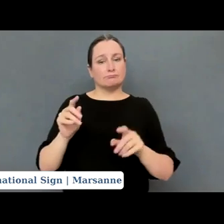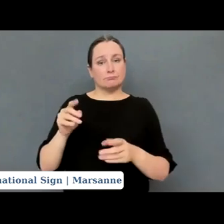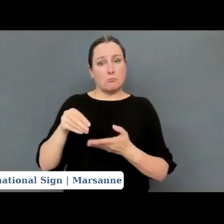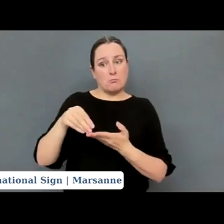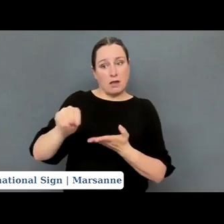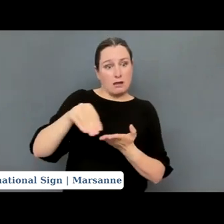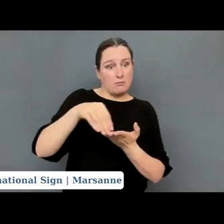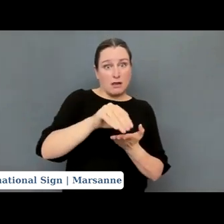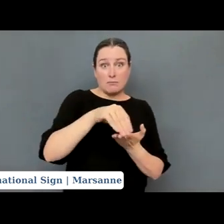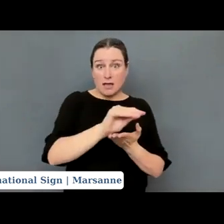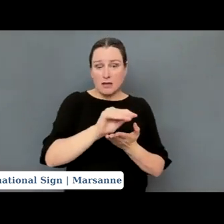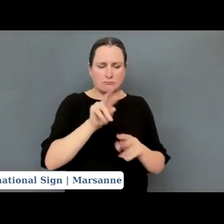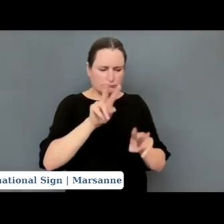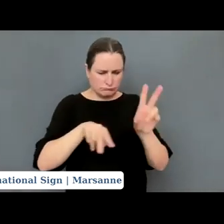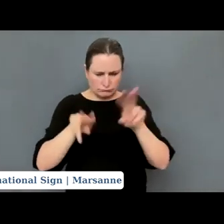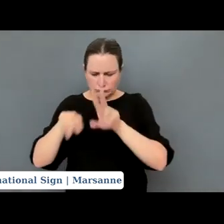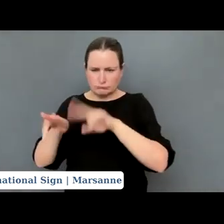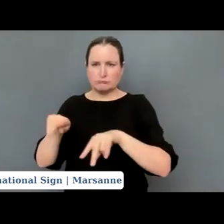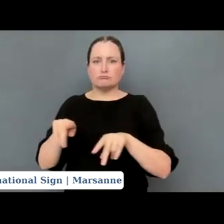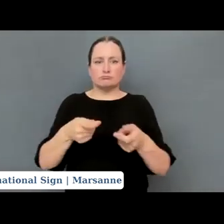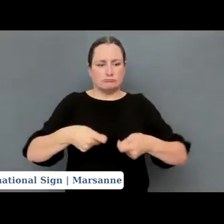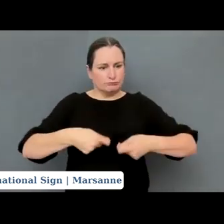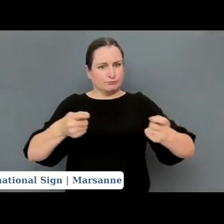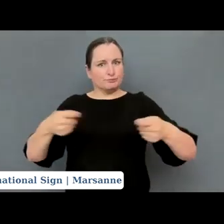the accompanying process.